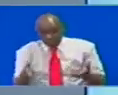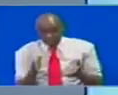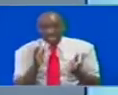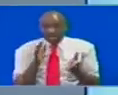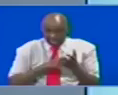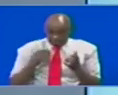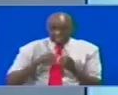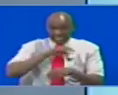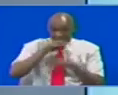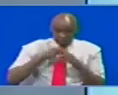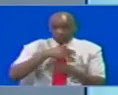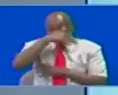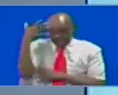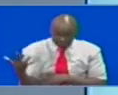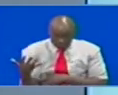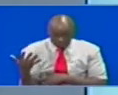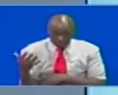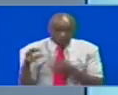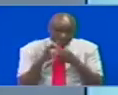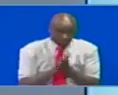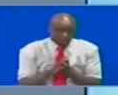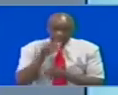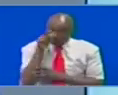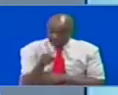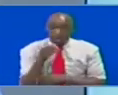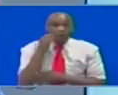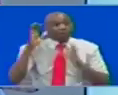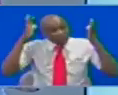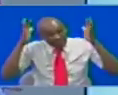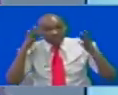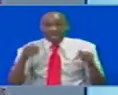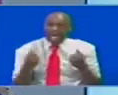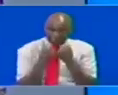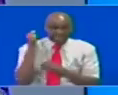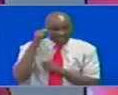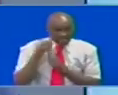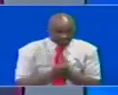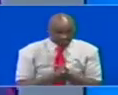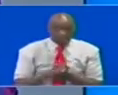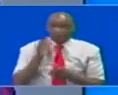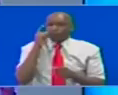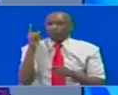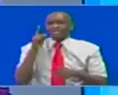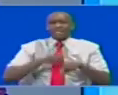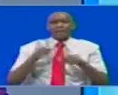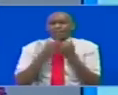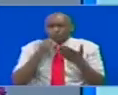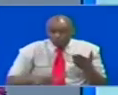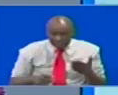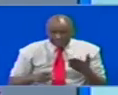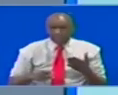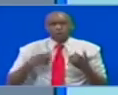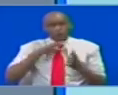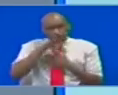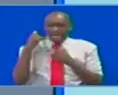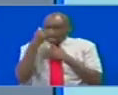unified National Rainbow Coalition. Now, there are homecoming celebrations around the country. Until one incident dampened the